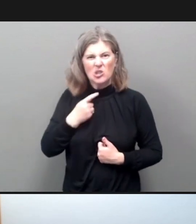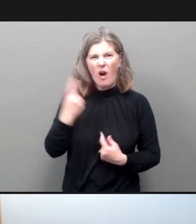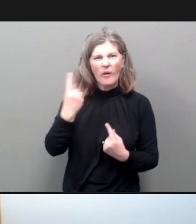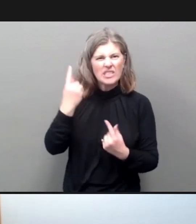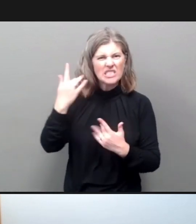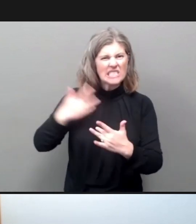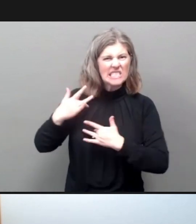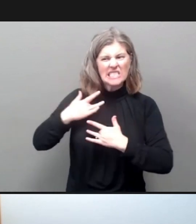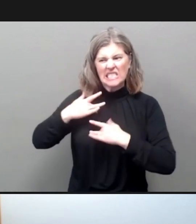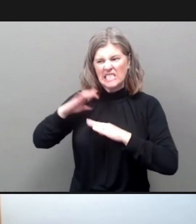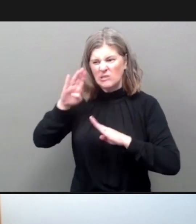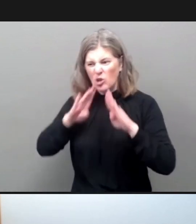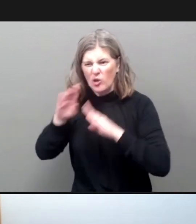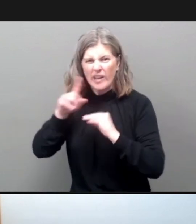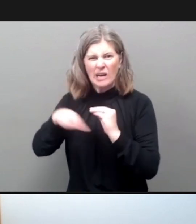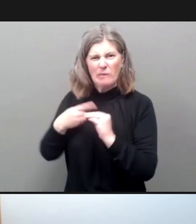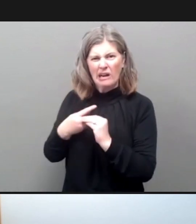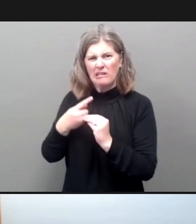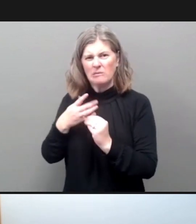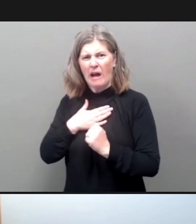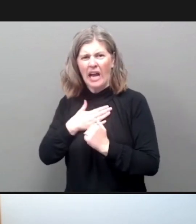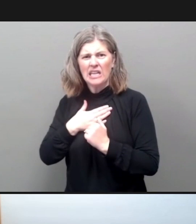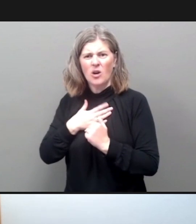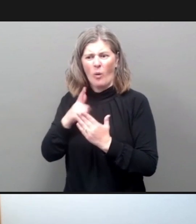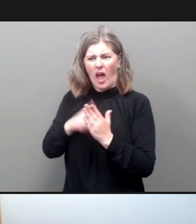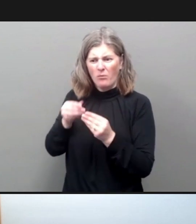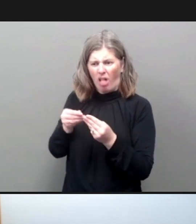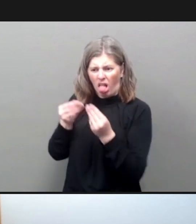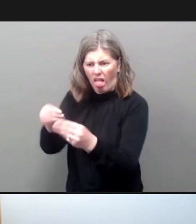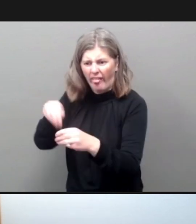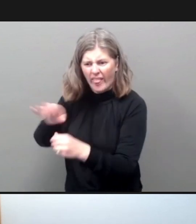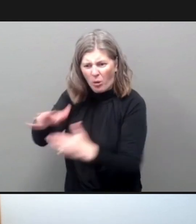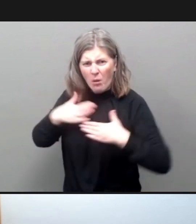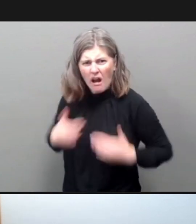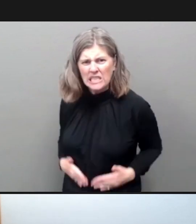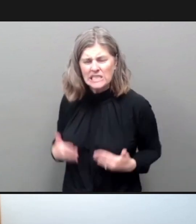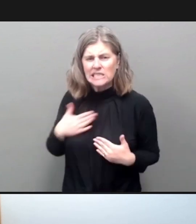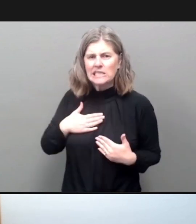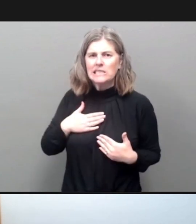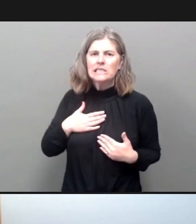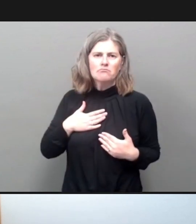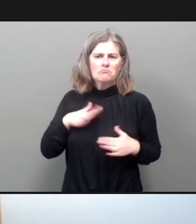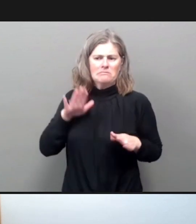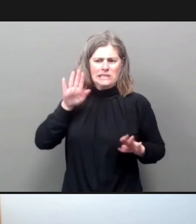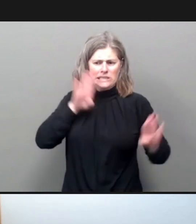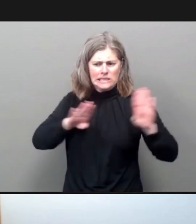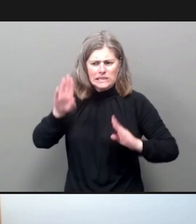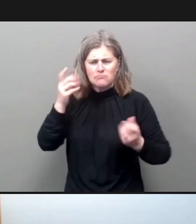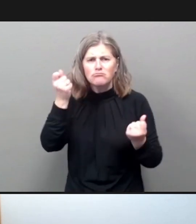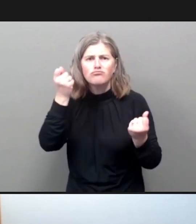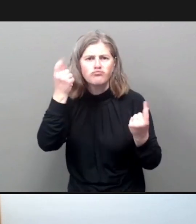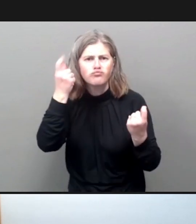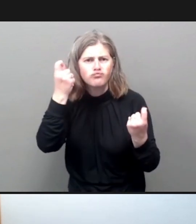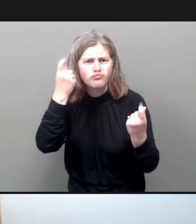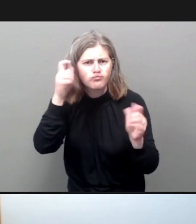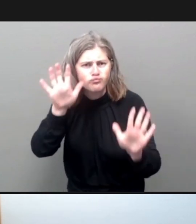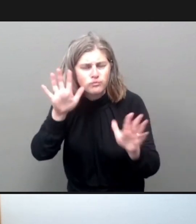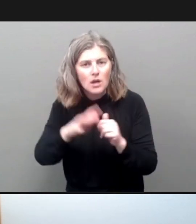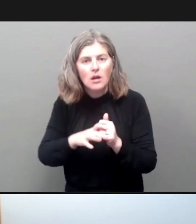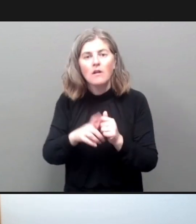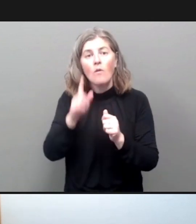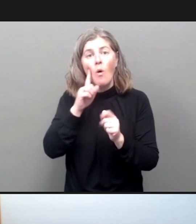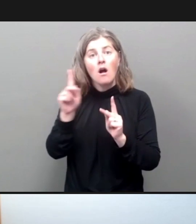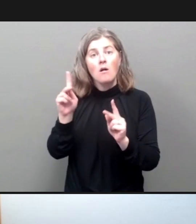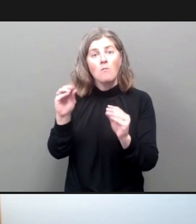worried about what you're putting in your kids' bodies, right? So that's super understandable. For people in